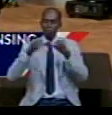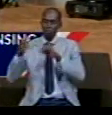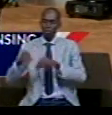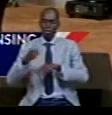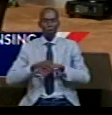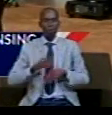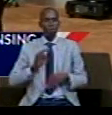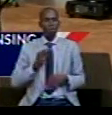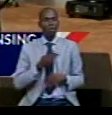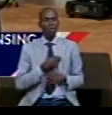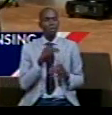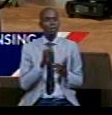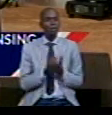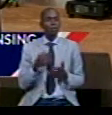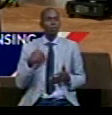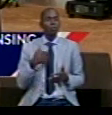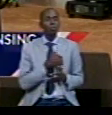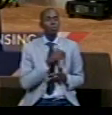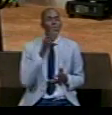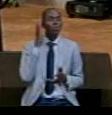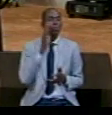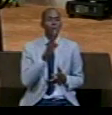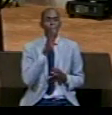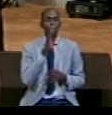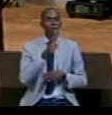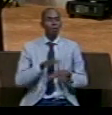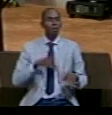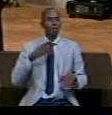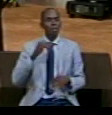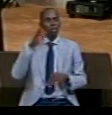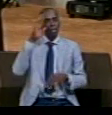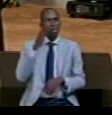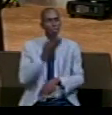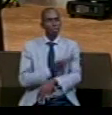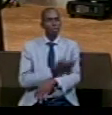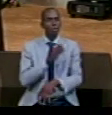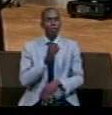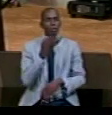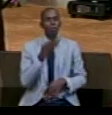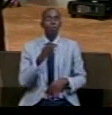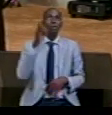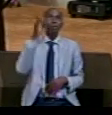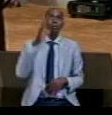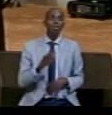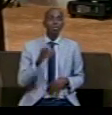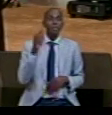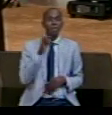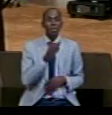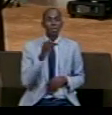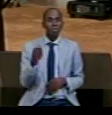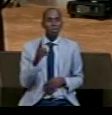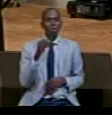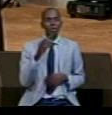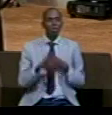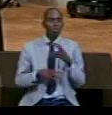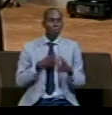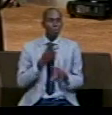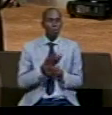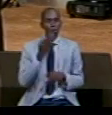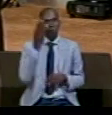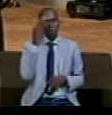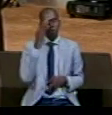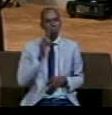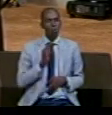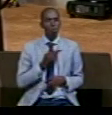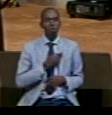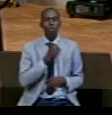us, that we should be called the sons of God. Therefore, the world knoweth us not,